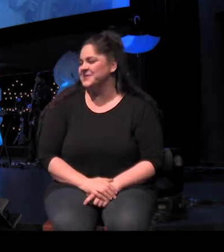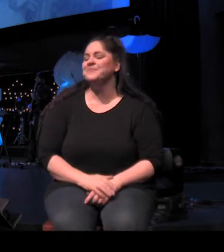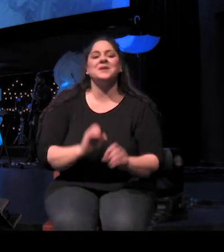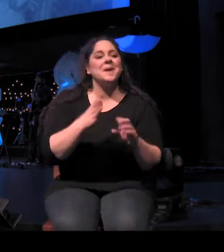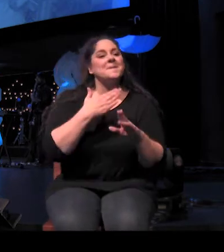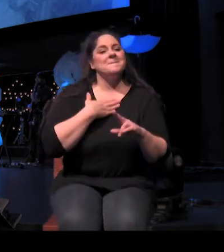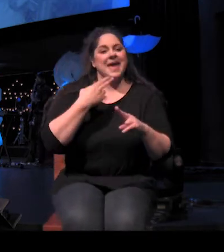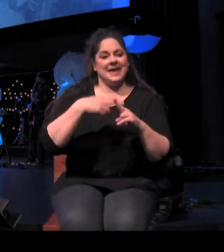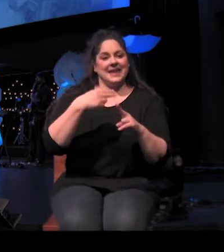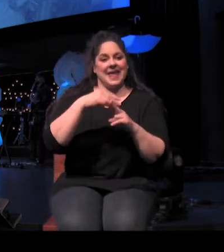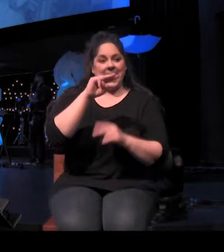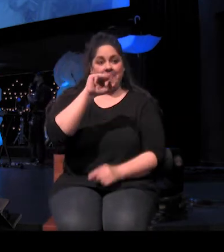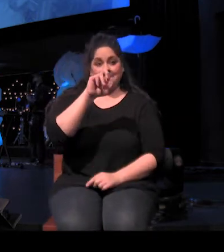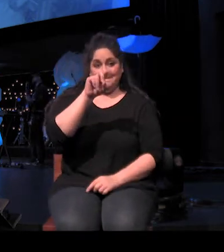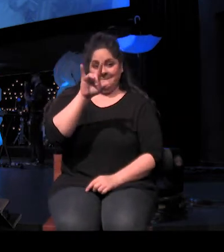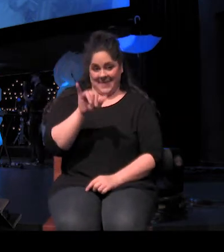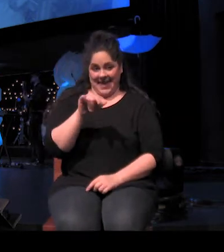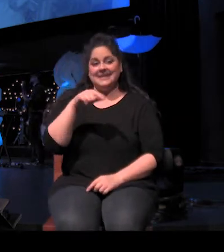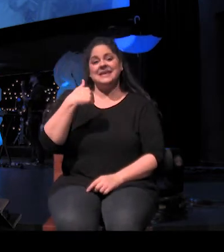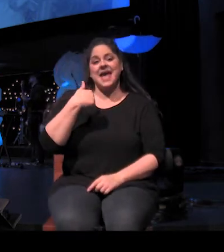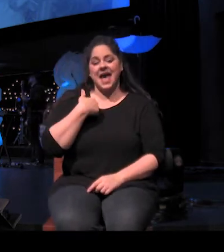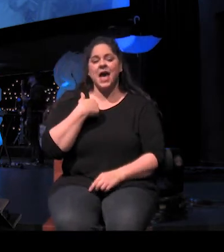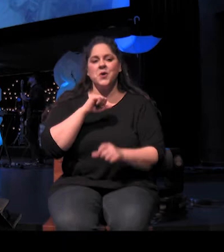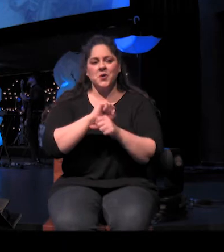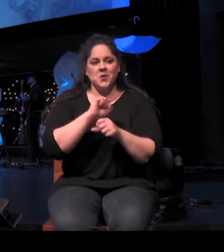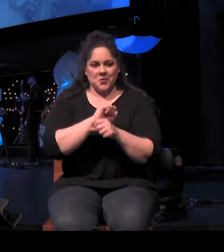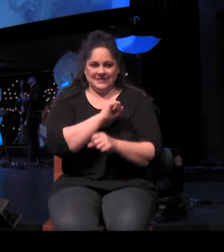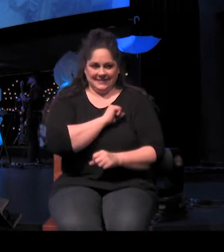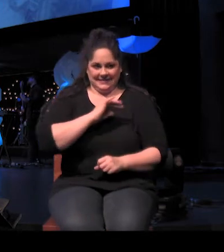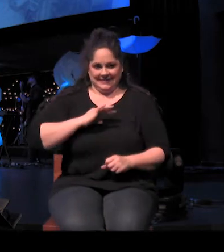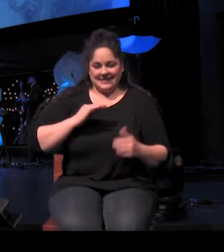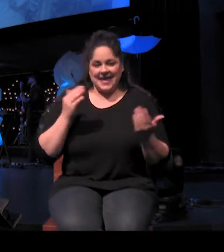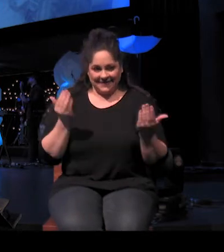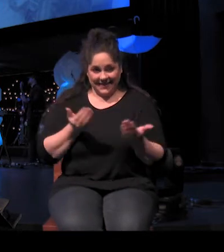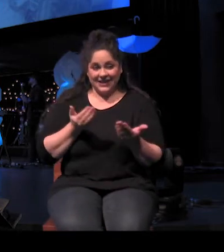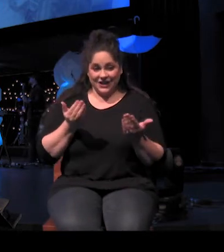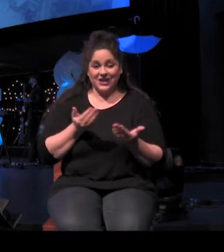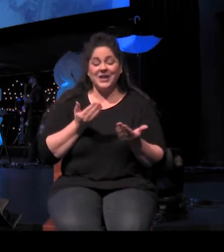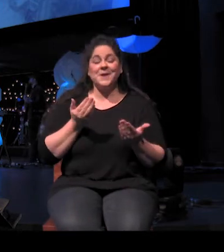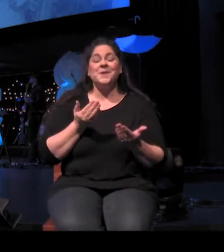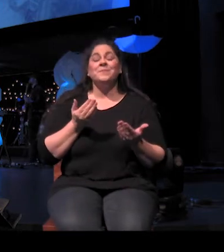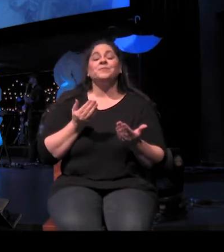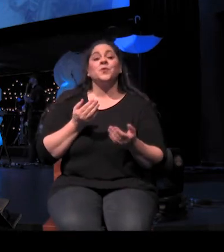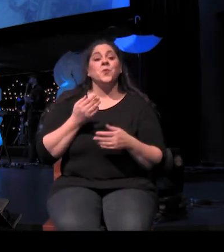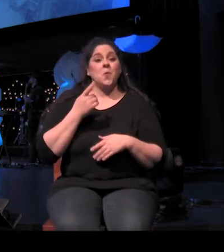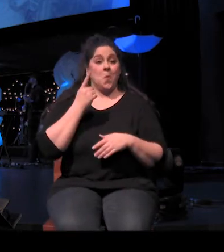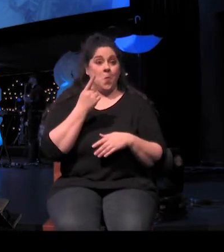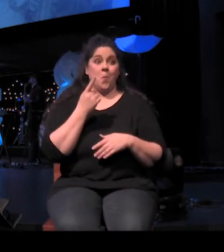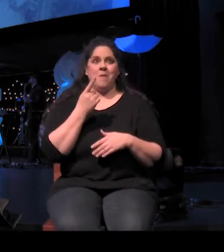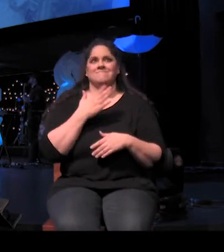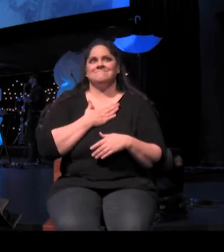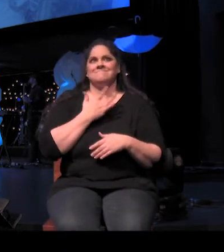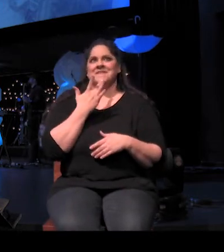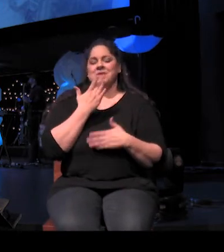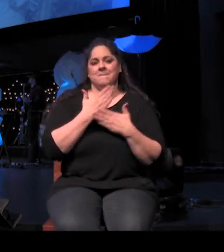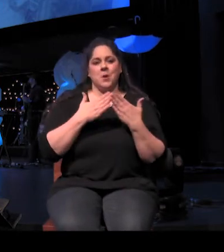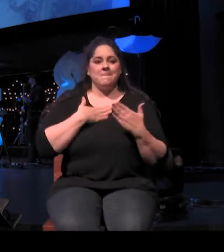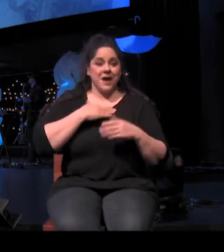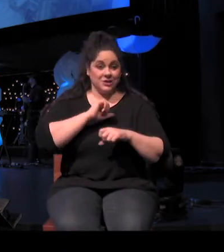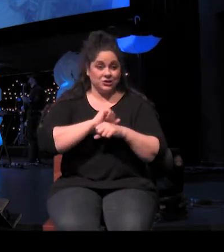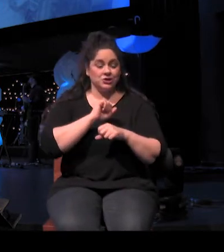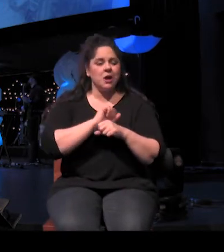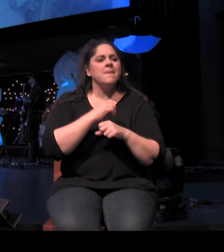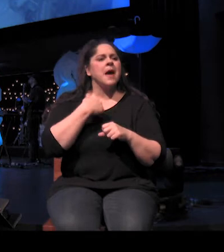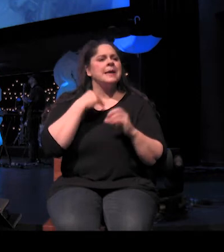My name is Mandy, and I have the privilege of serving on staff here at Worship Center. And one of my favorite parts of my job is teaching a class